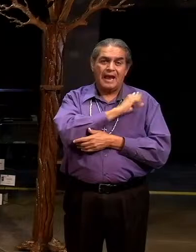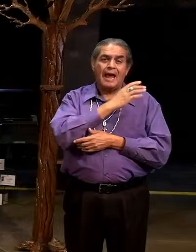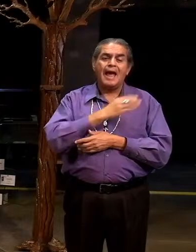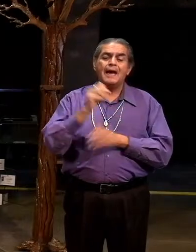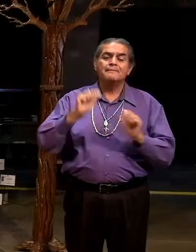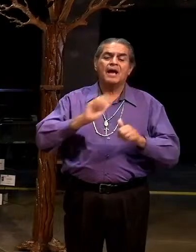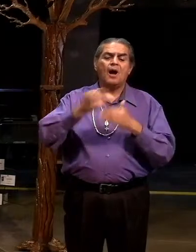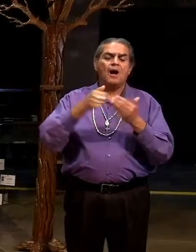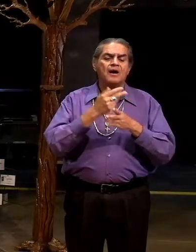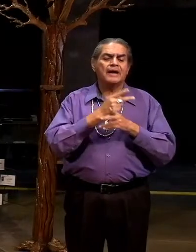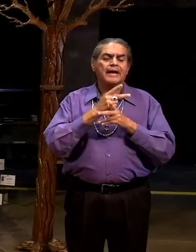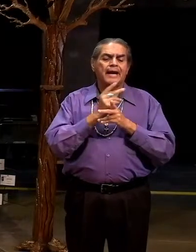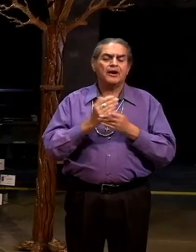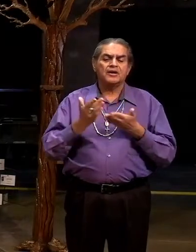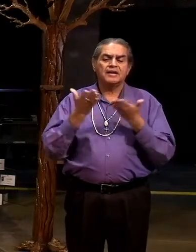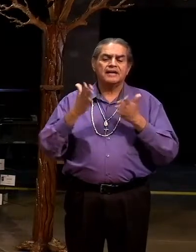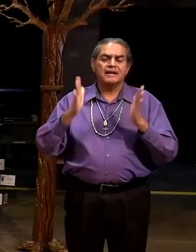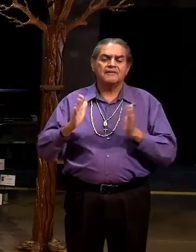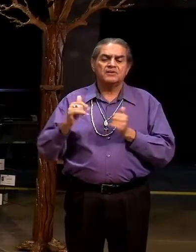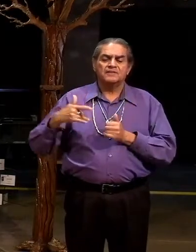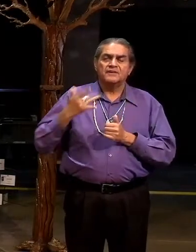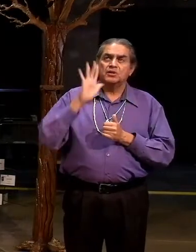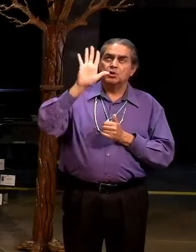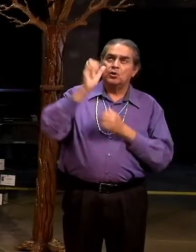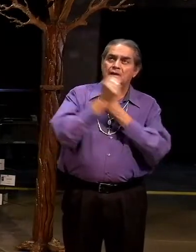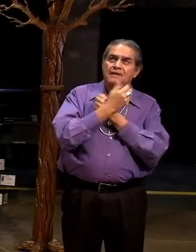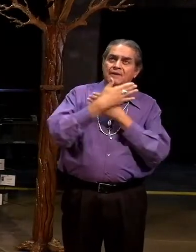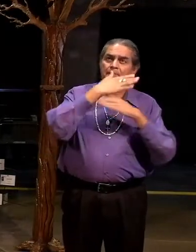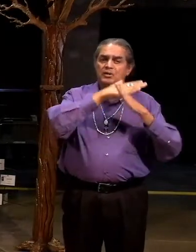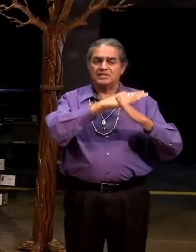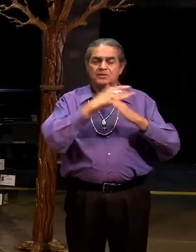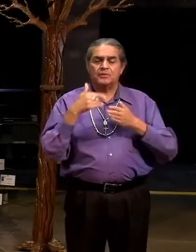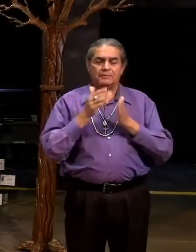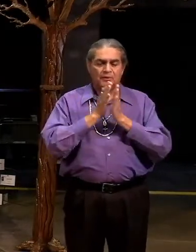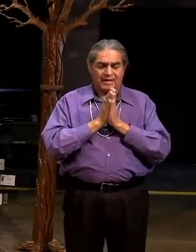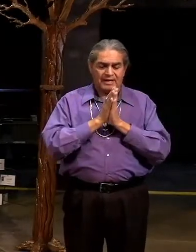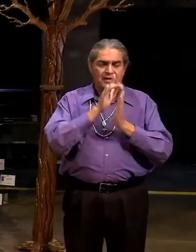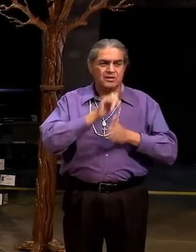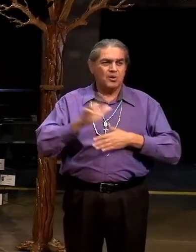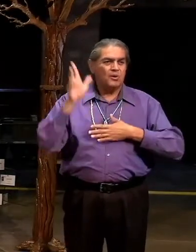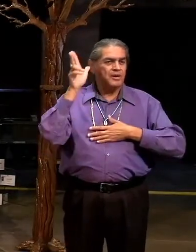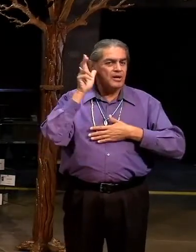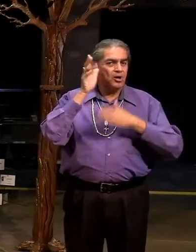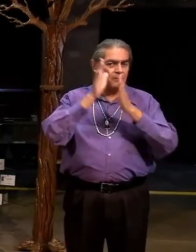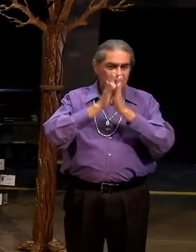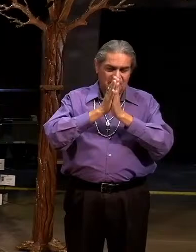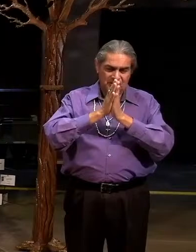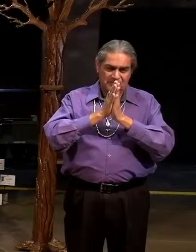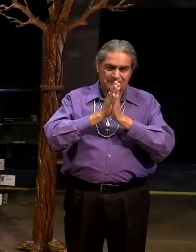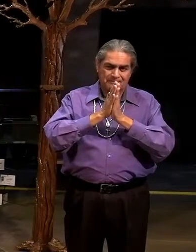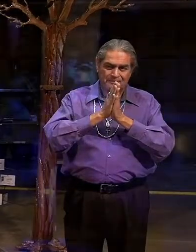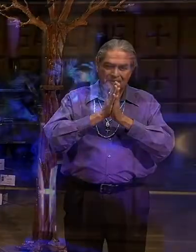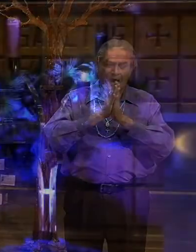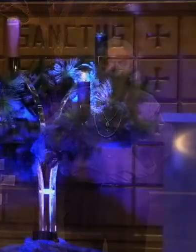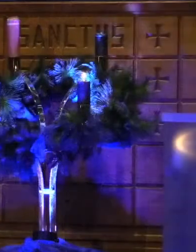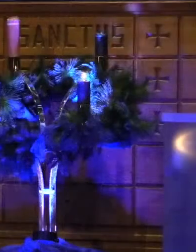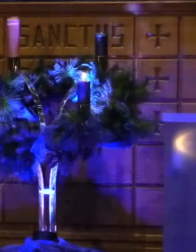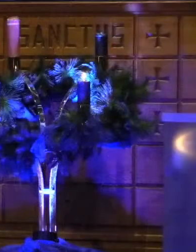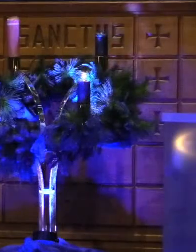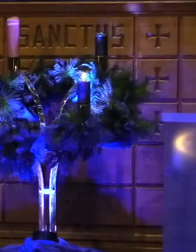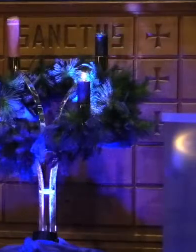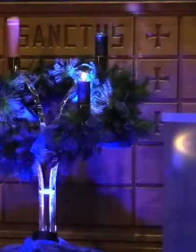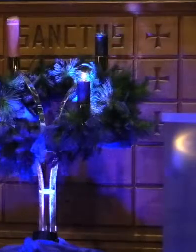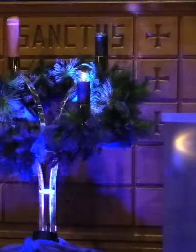all caregivers feel your love and protection, we pray. Lord, hear our prayer. May the Lord receive